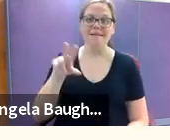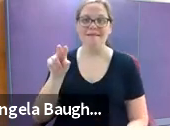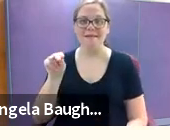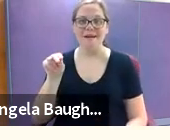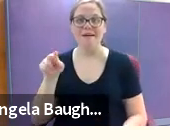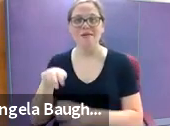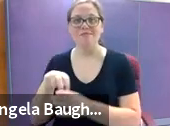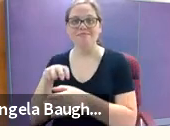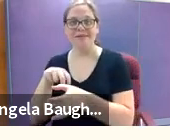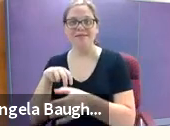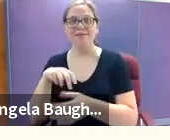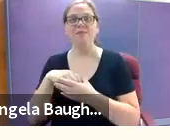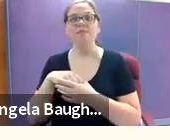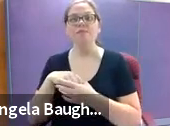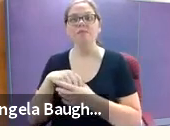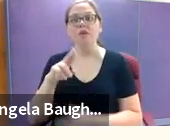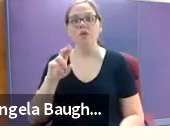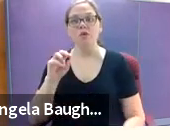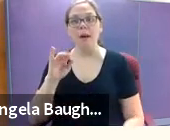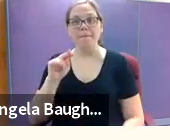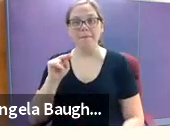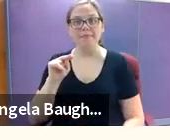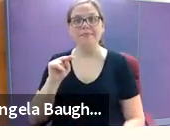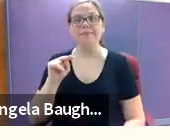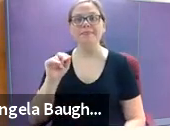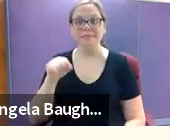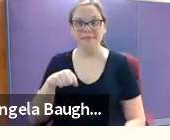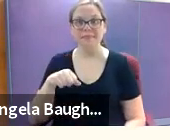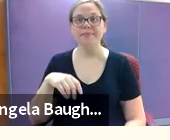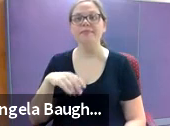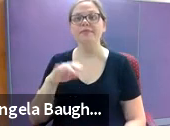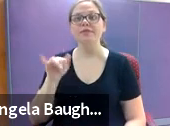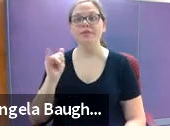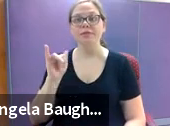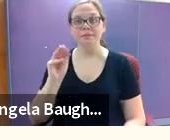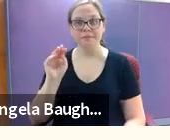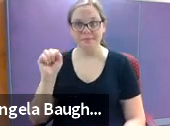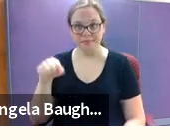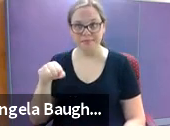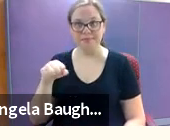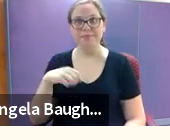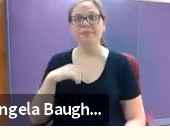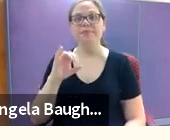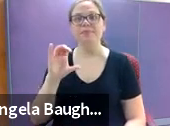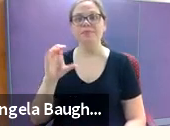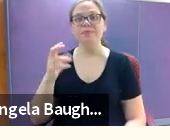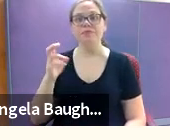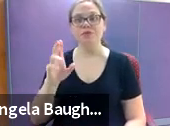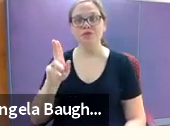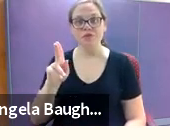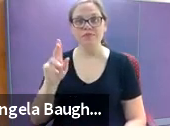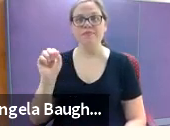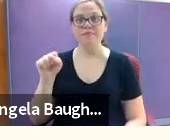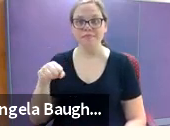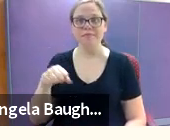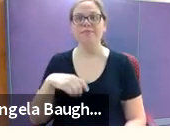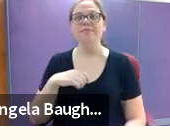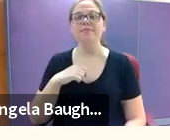Robin Metcalf, Yay. Jim Finnerty, Yay. Chuck McElroy,